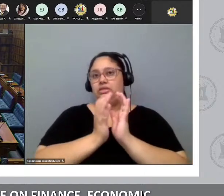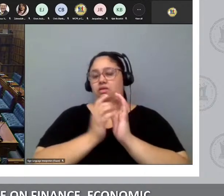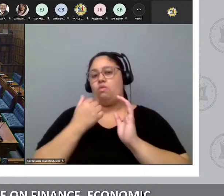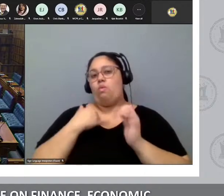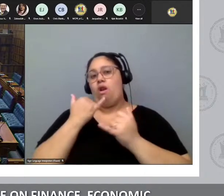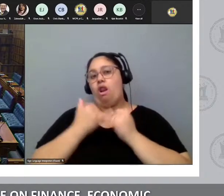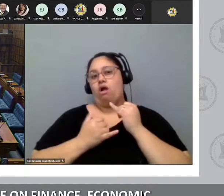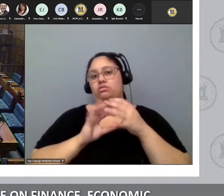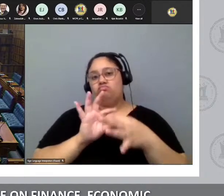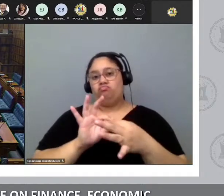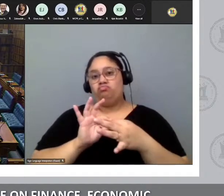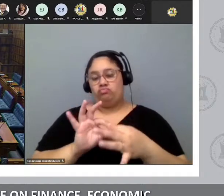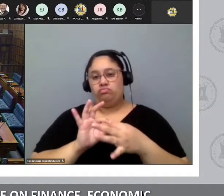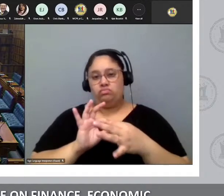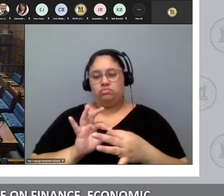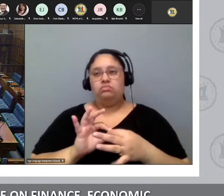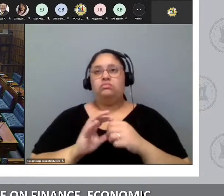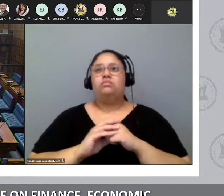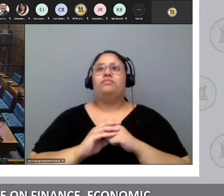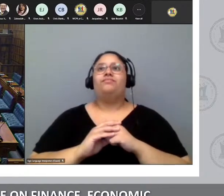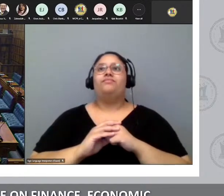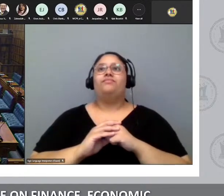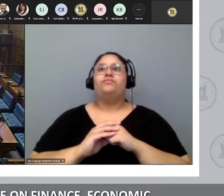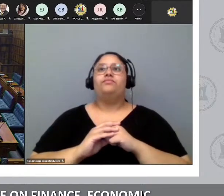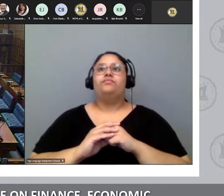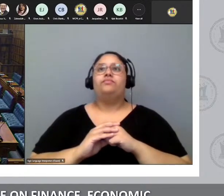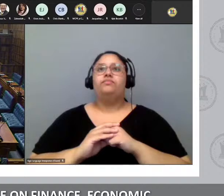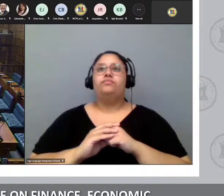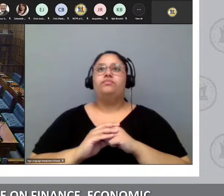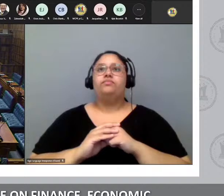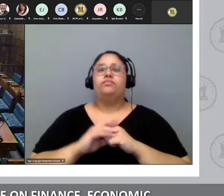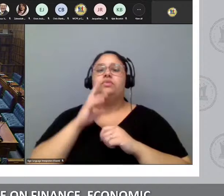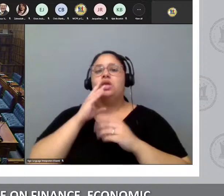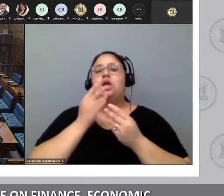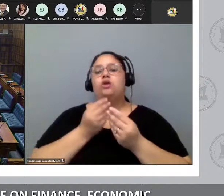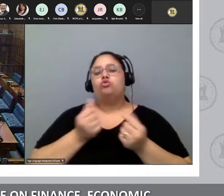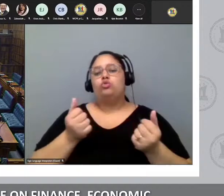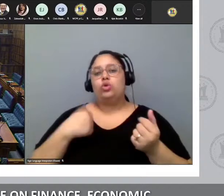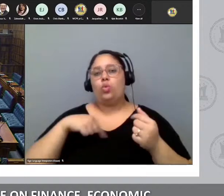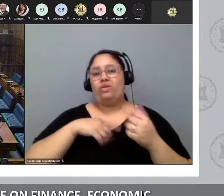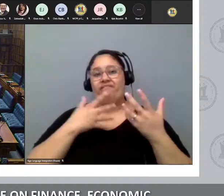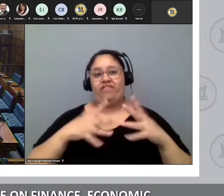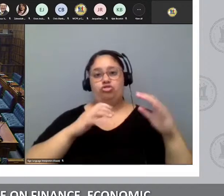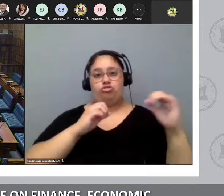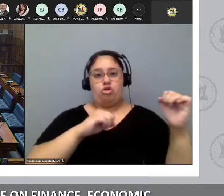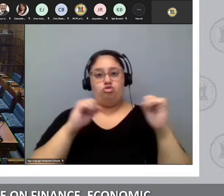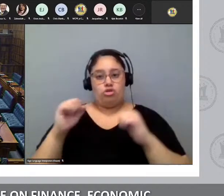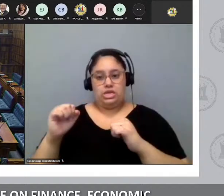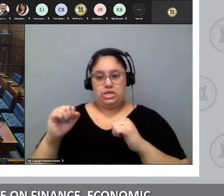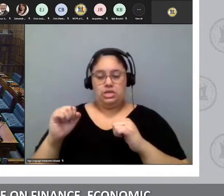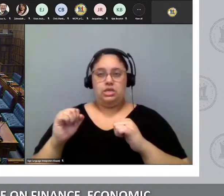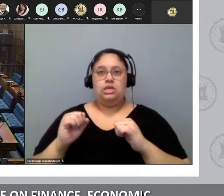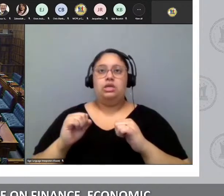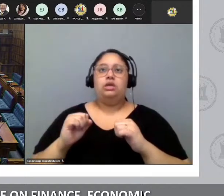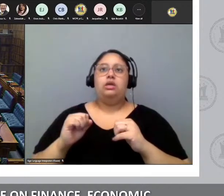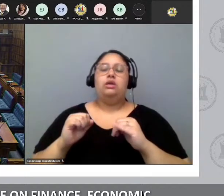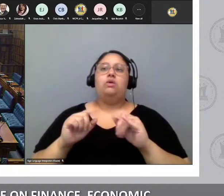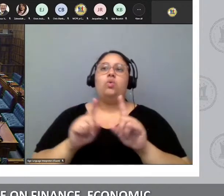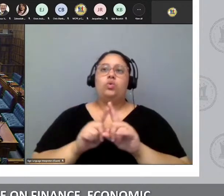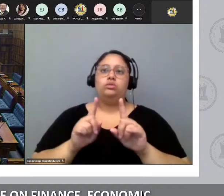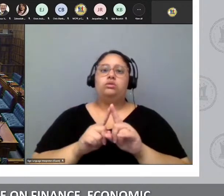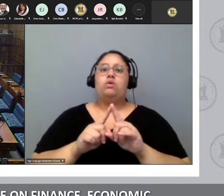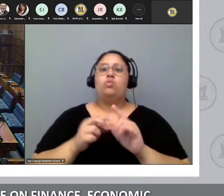engagement where we were at um and resolutions that we agreed upon um as also